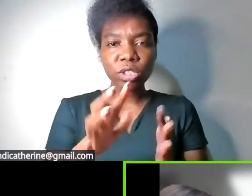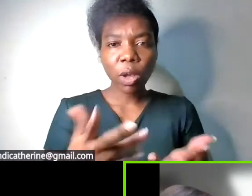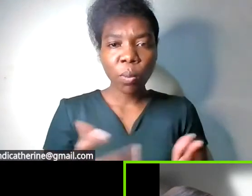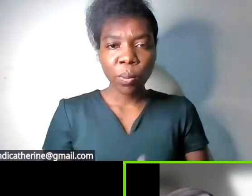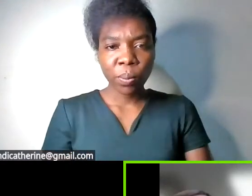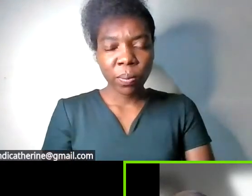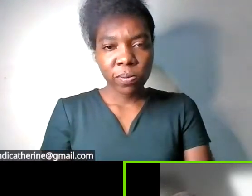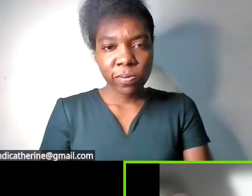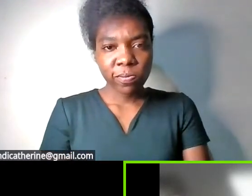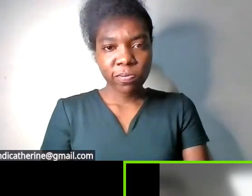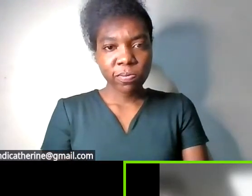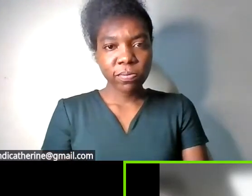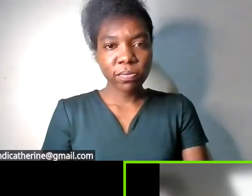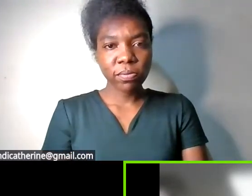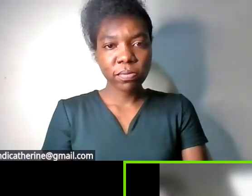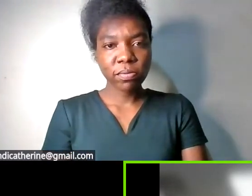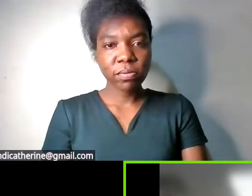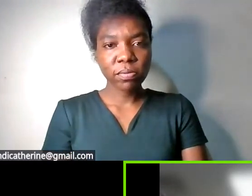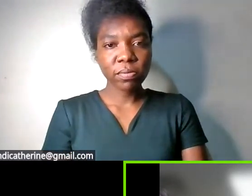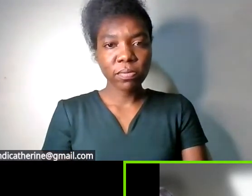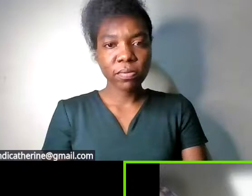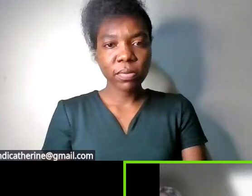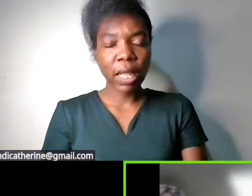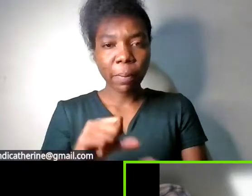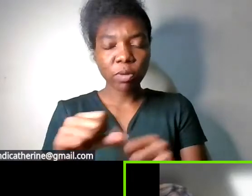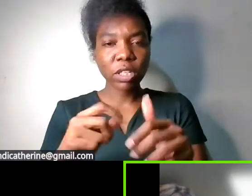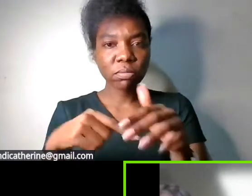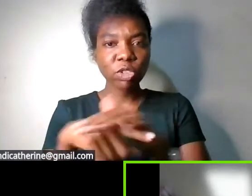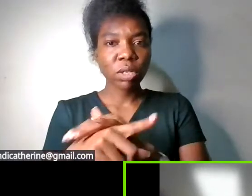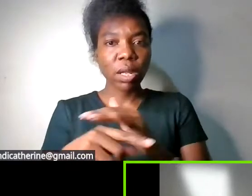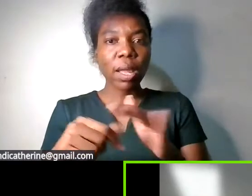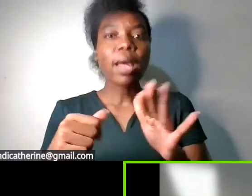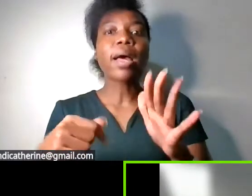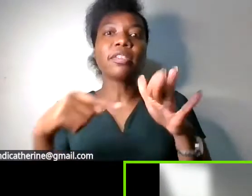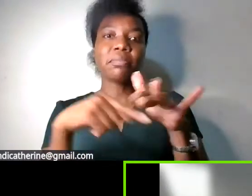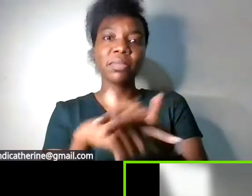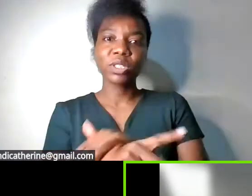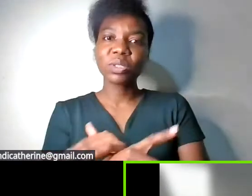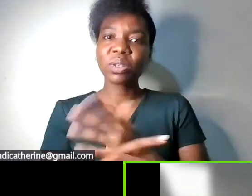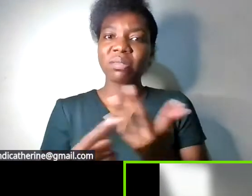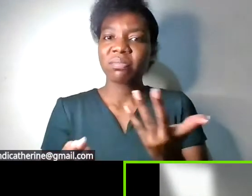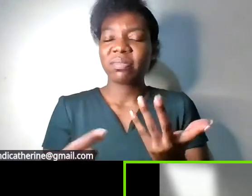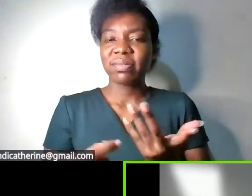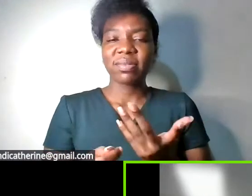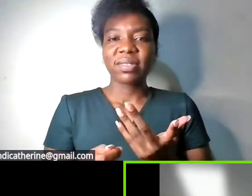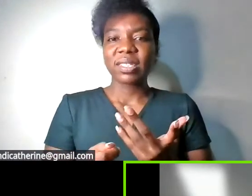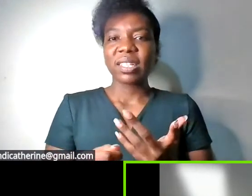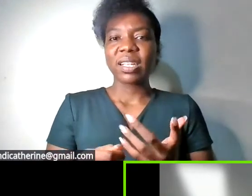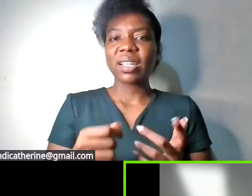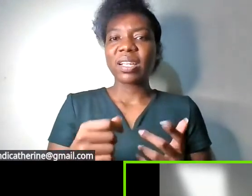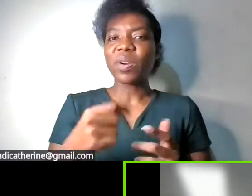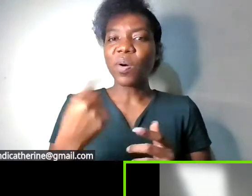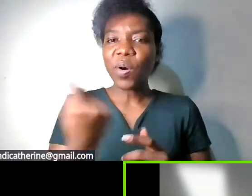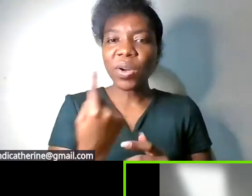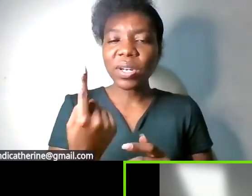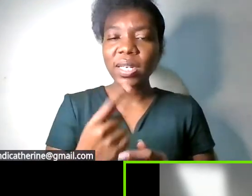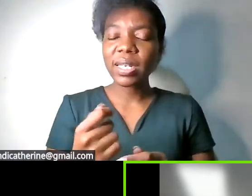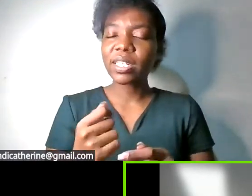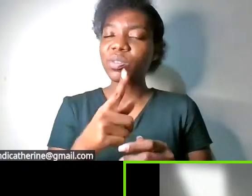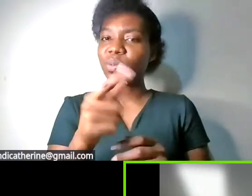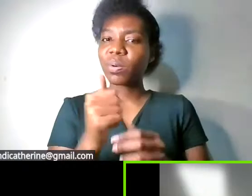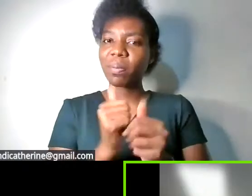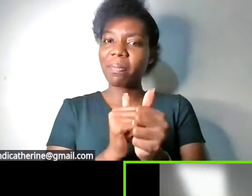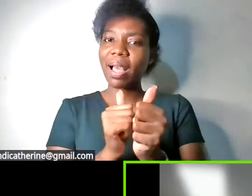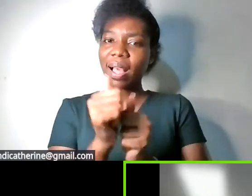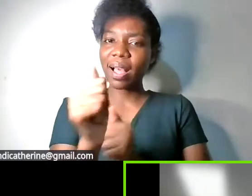did you want me admission? Okay, Okay. So as far as admission, honestly, you do not have, as long as you've passed your courses, we can give you